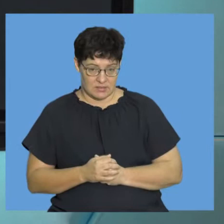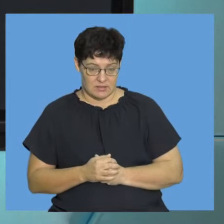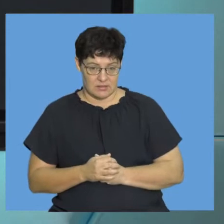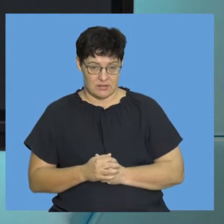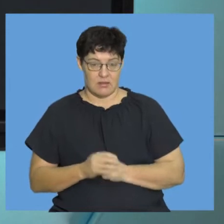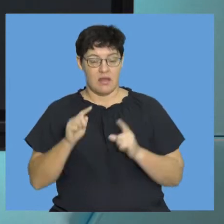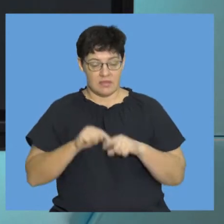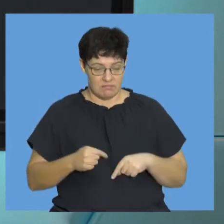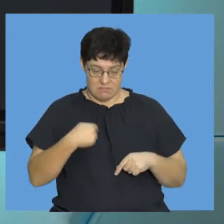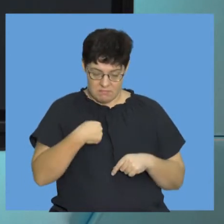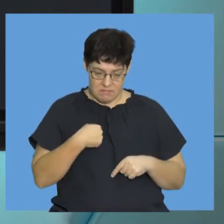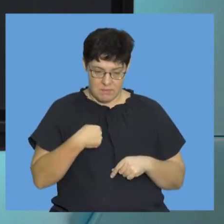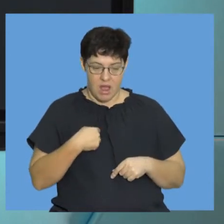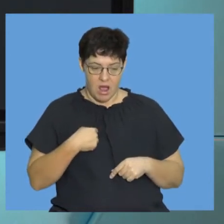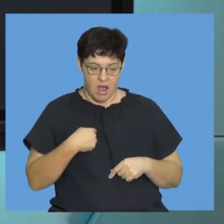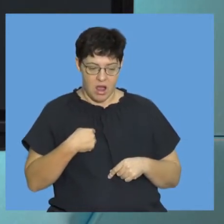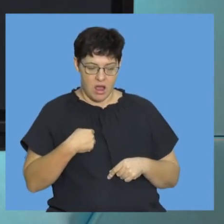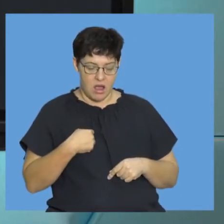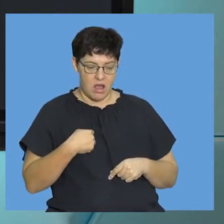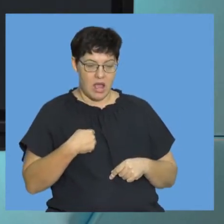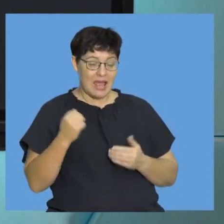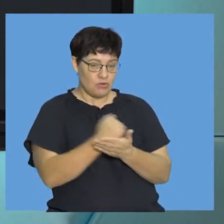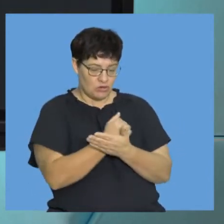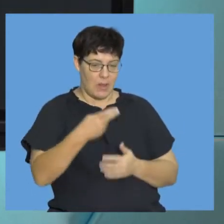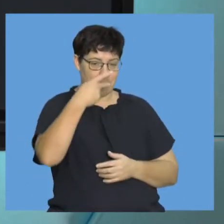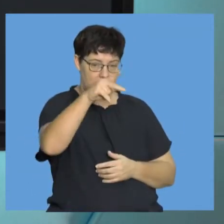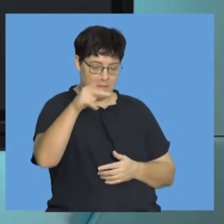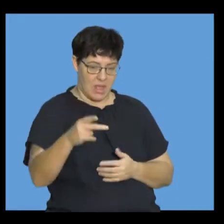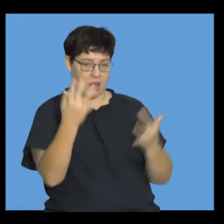work out your payment to your creditors.